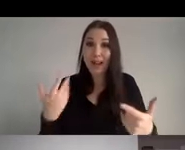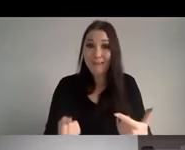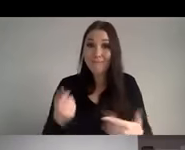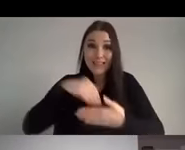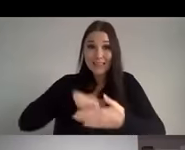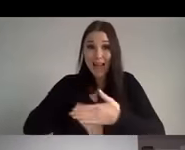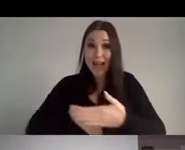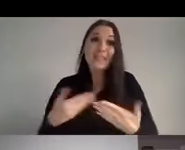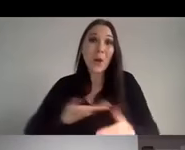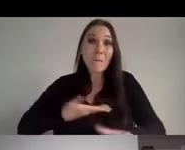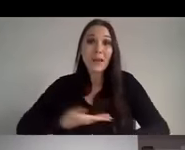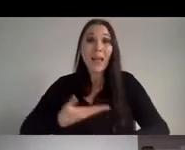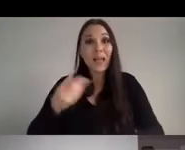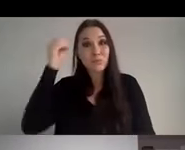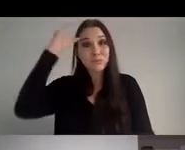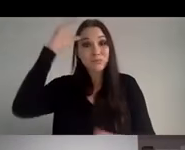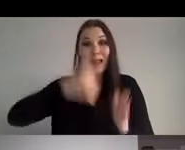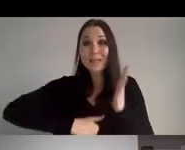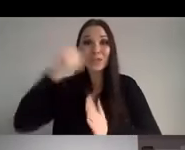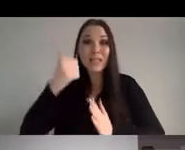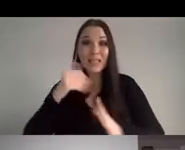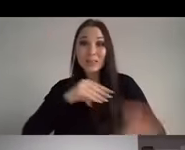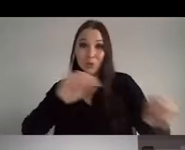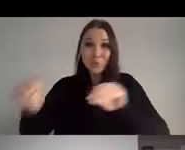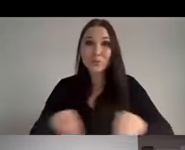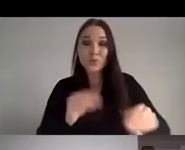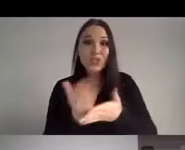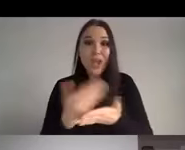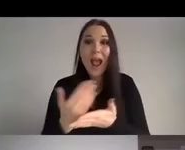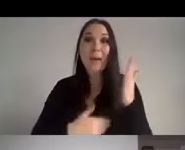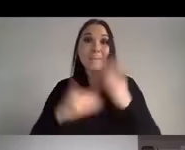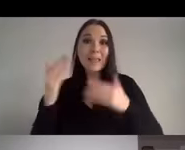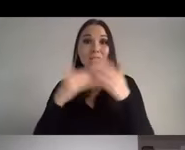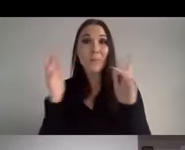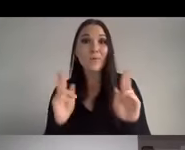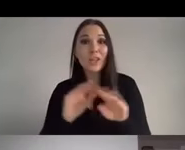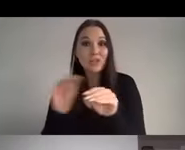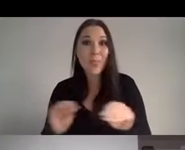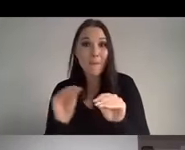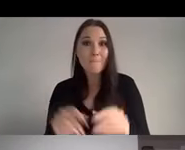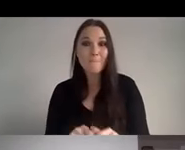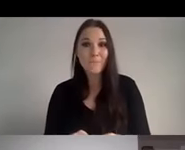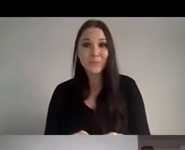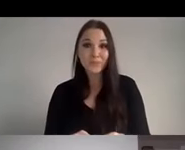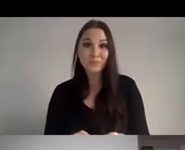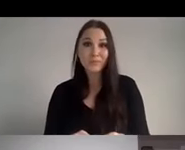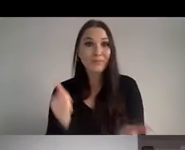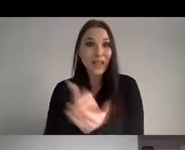just need to, we hope to build it up in the juniors as well and to train them.